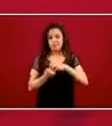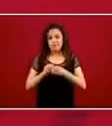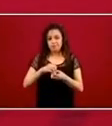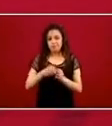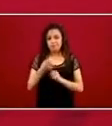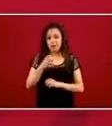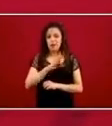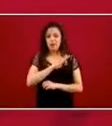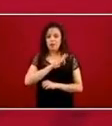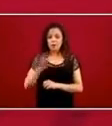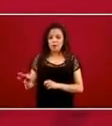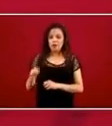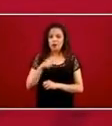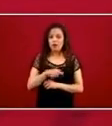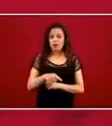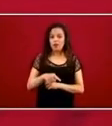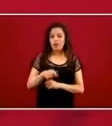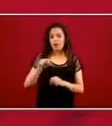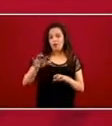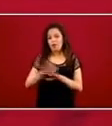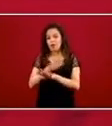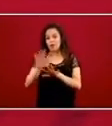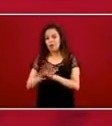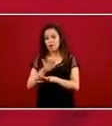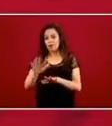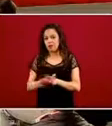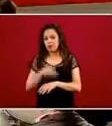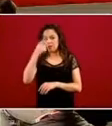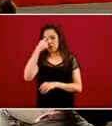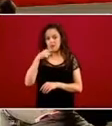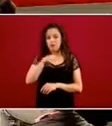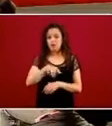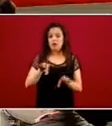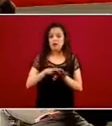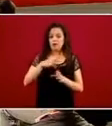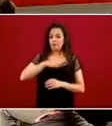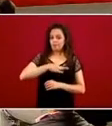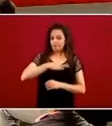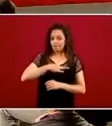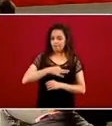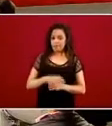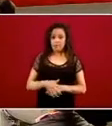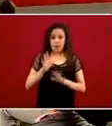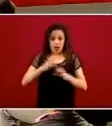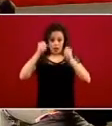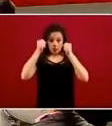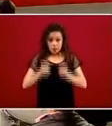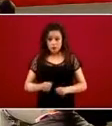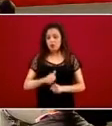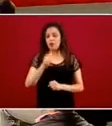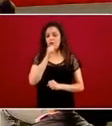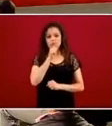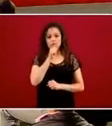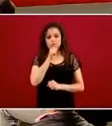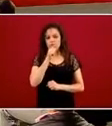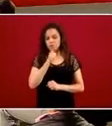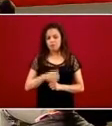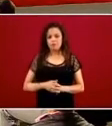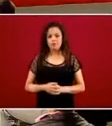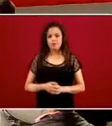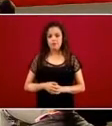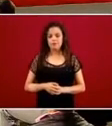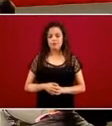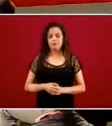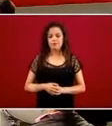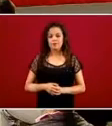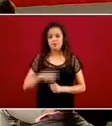modify the molecular structure of our bodies could facilitate the access of the virus. But there's